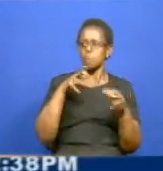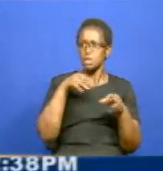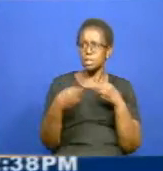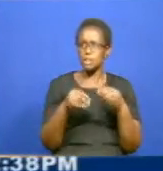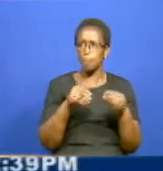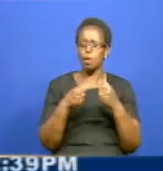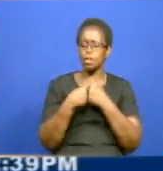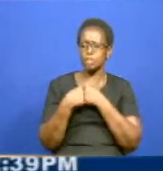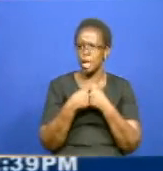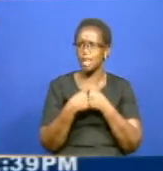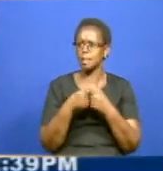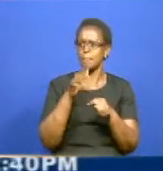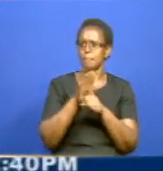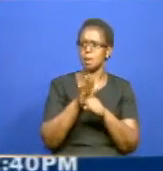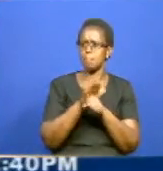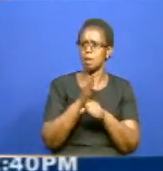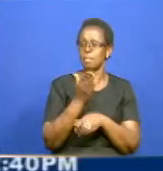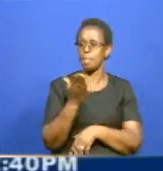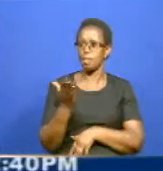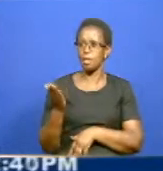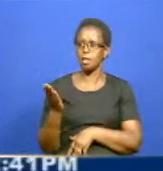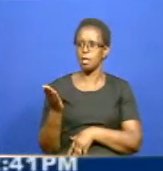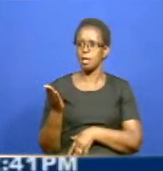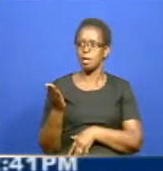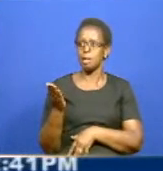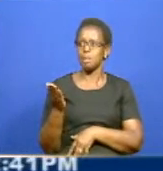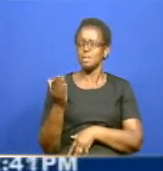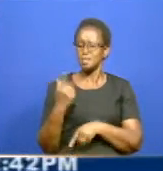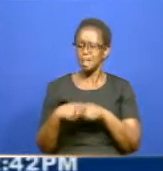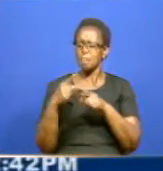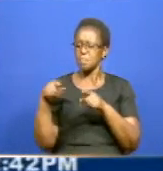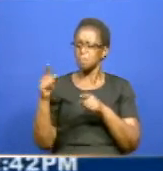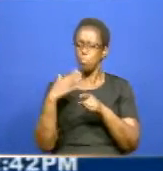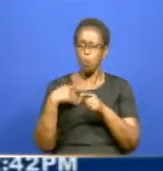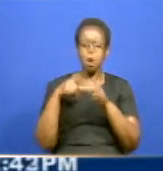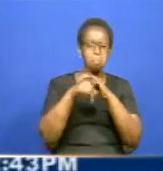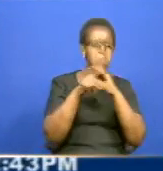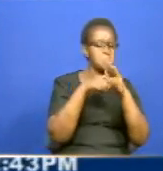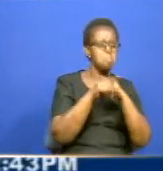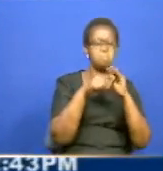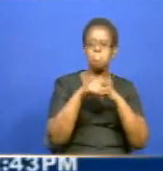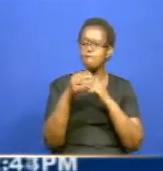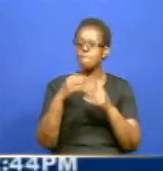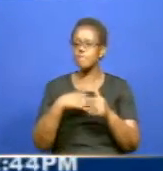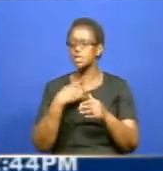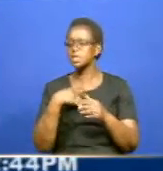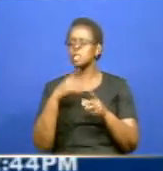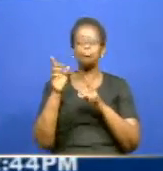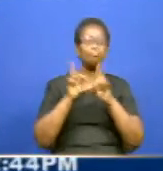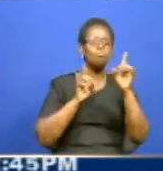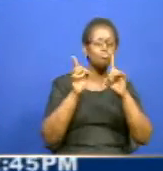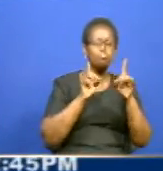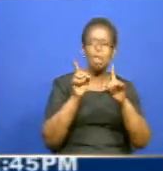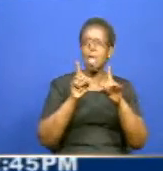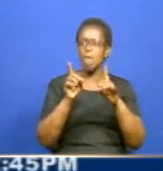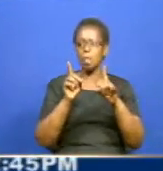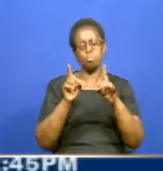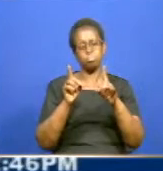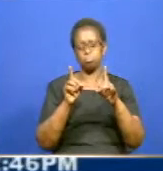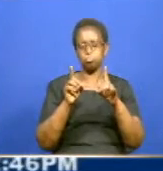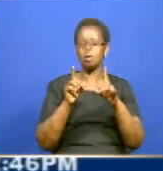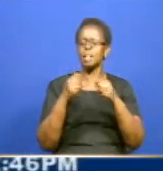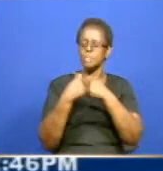want to enjoy tourism destinations in this country, Mr. Speaker. And every person in this country, Mr. Speaker, has a right to enjoy visiting